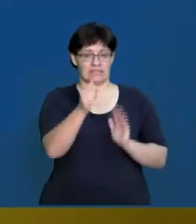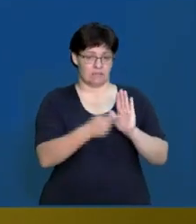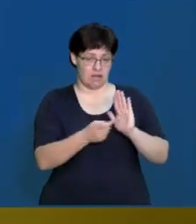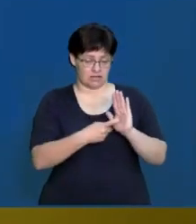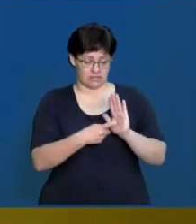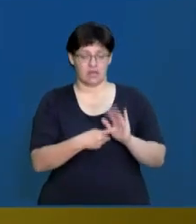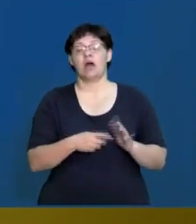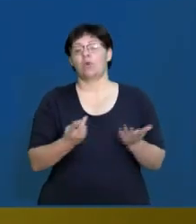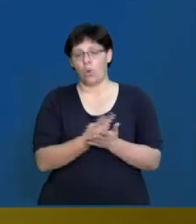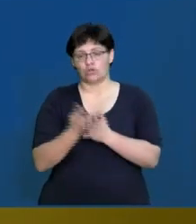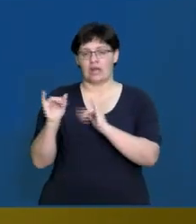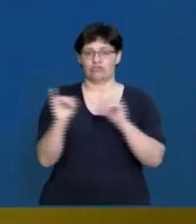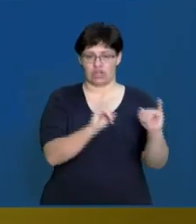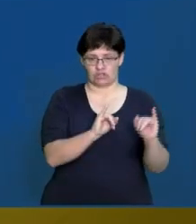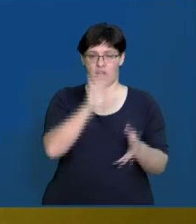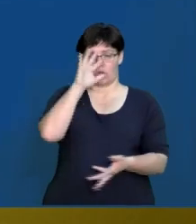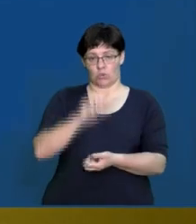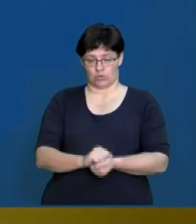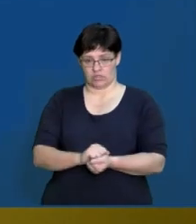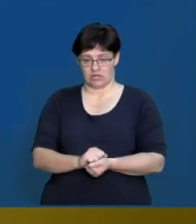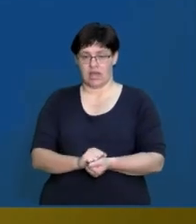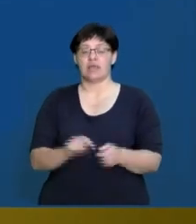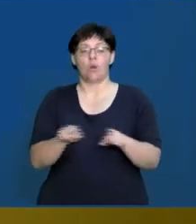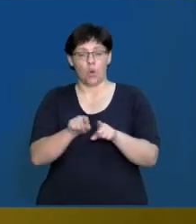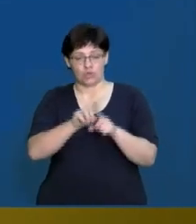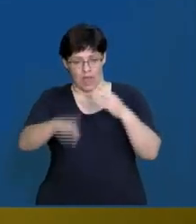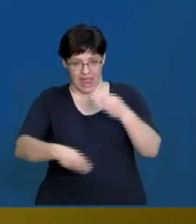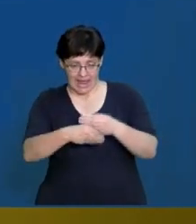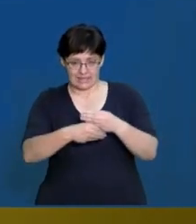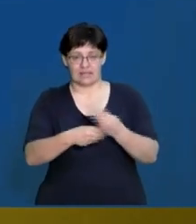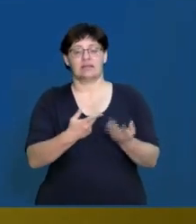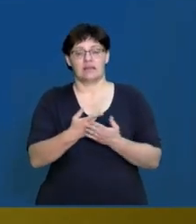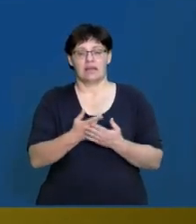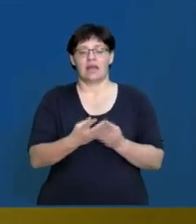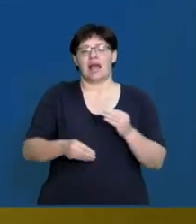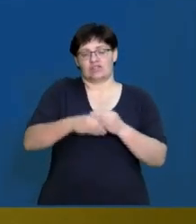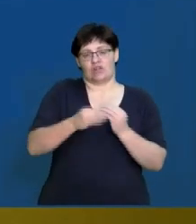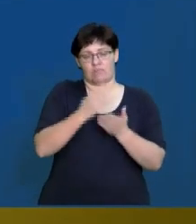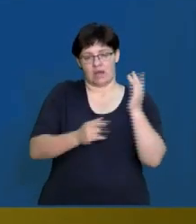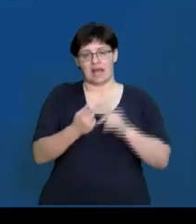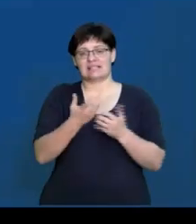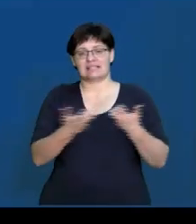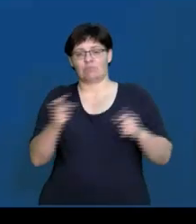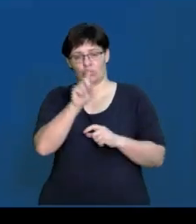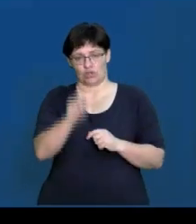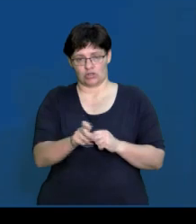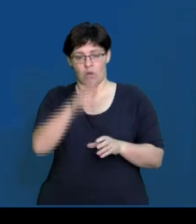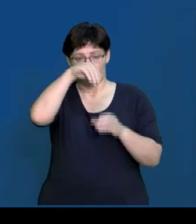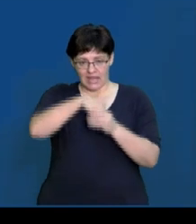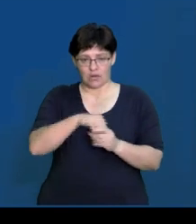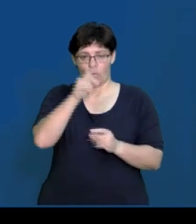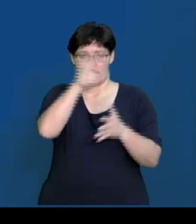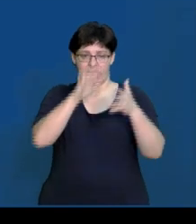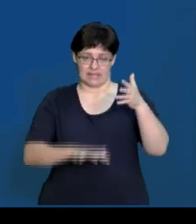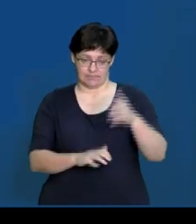the 26 marks, plus your introduction and your conclusion, and also tackle the additional part as a separate question, but